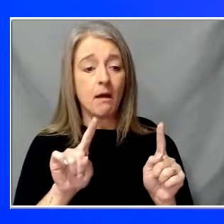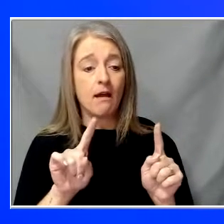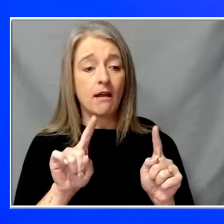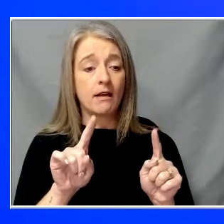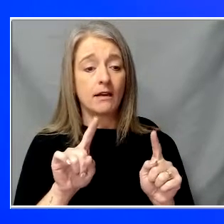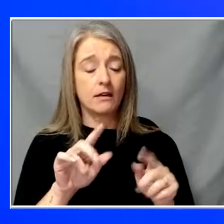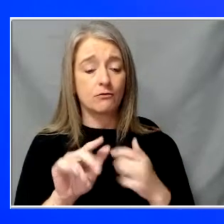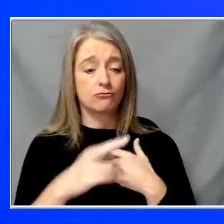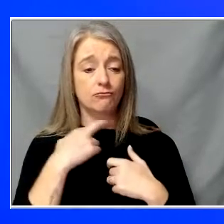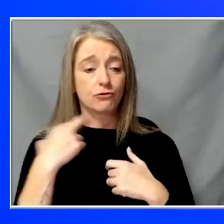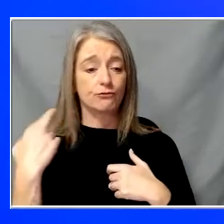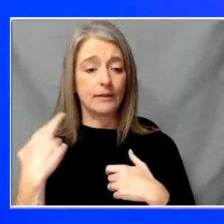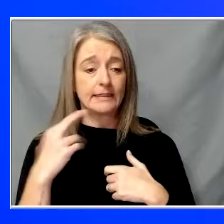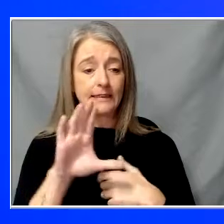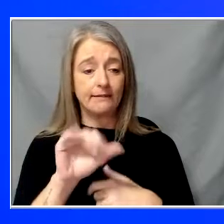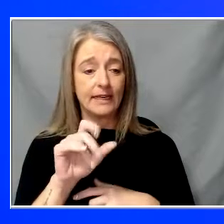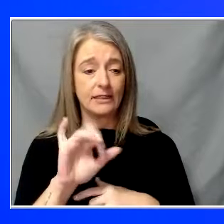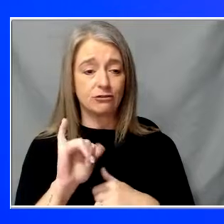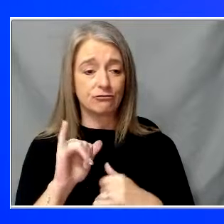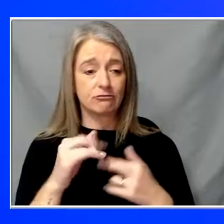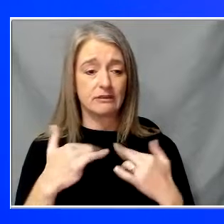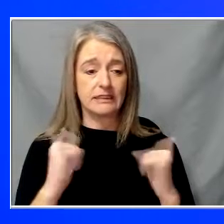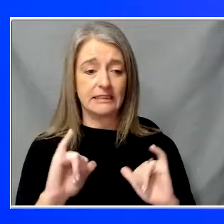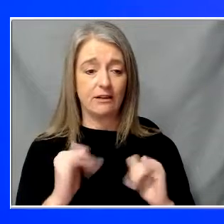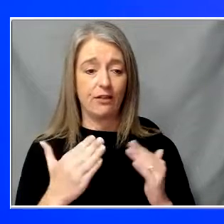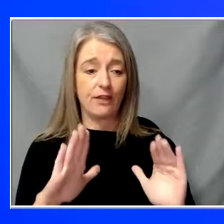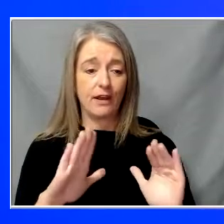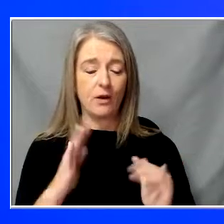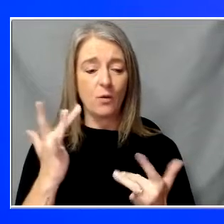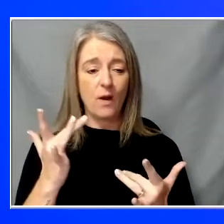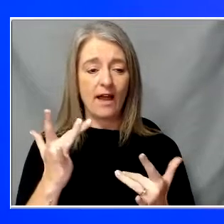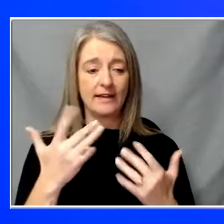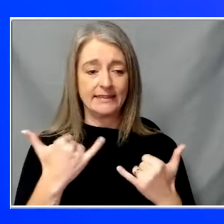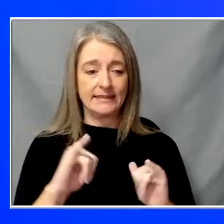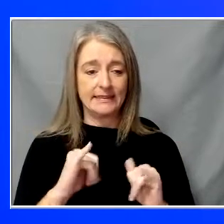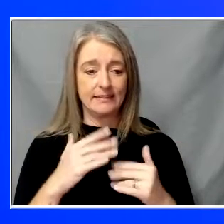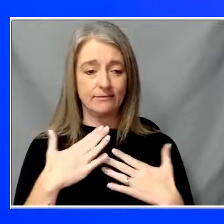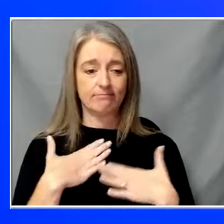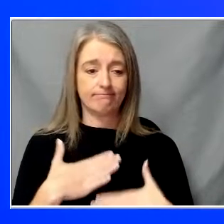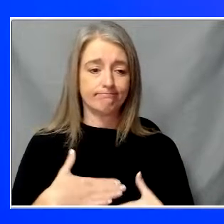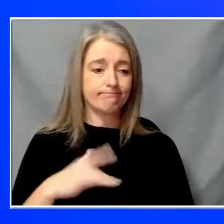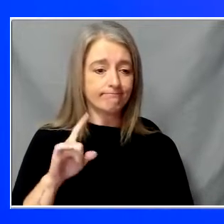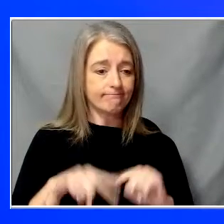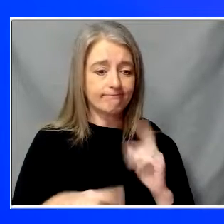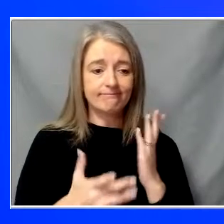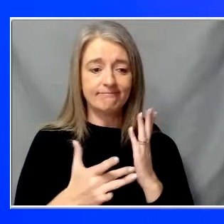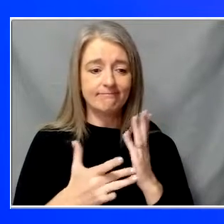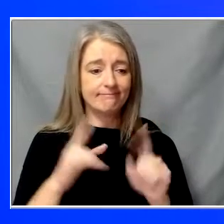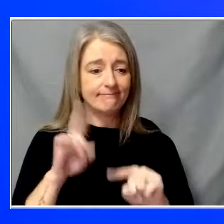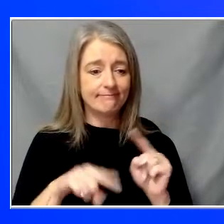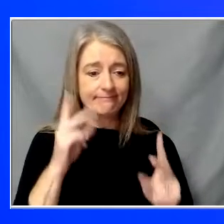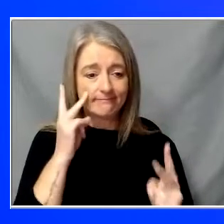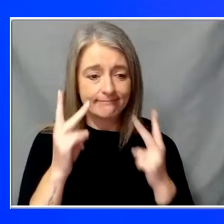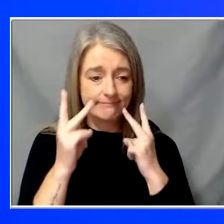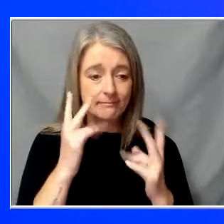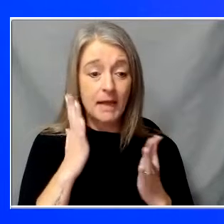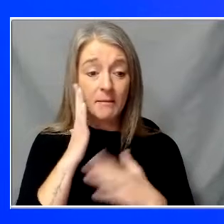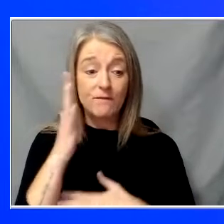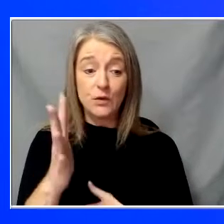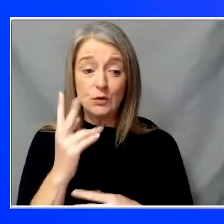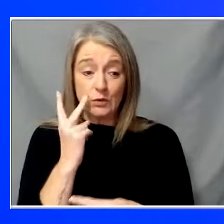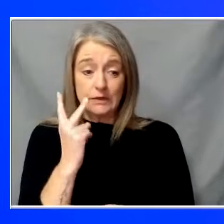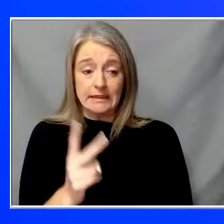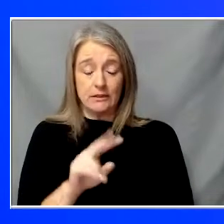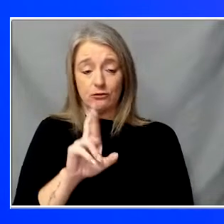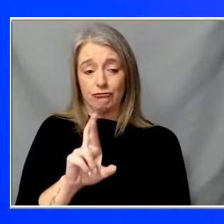risk of cancer is still there because some cancer cells, today's technology are not able to find it. In the future, we may. So remission